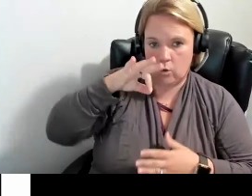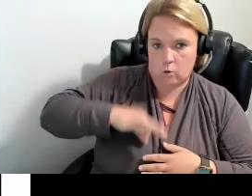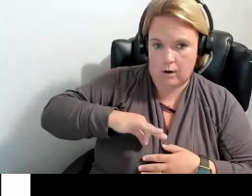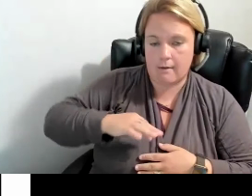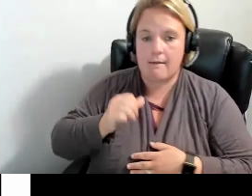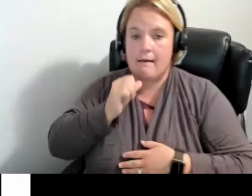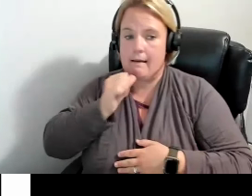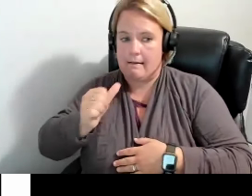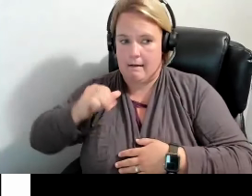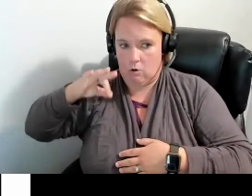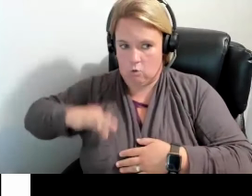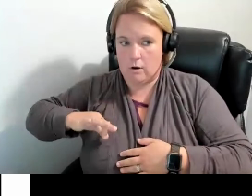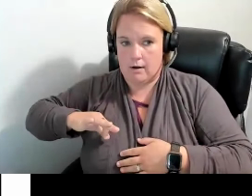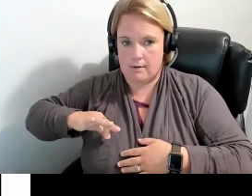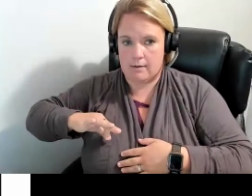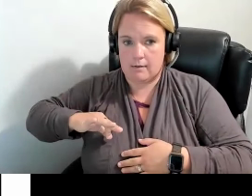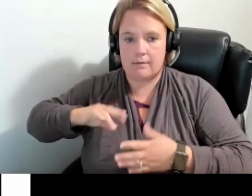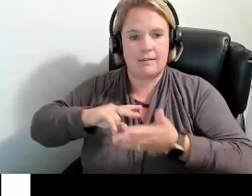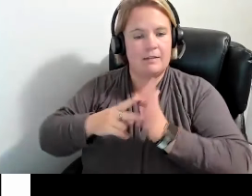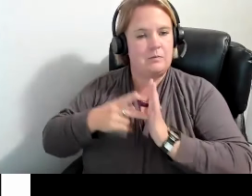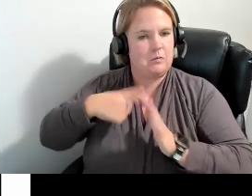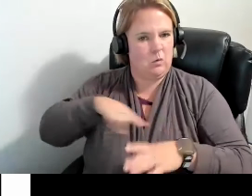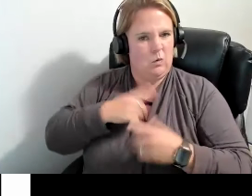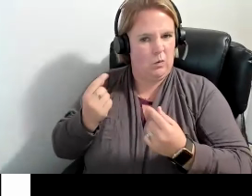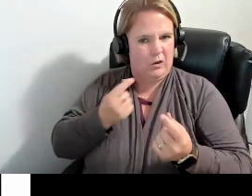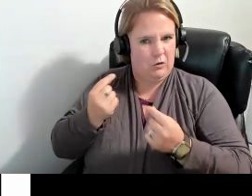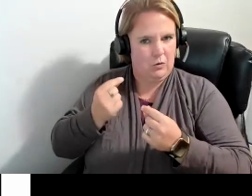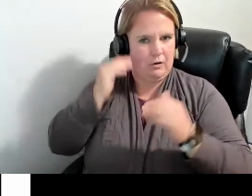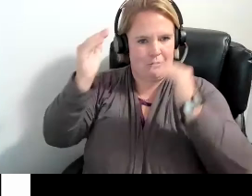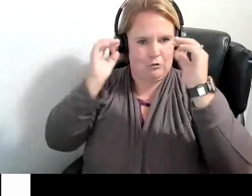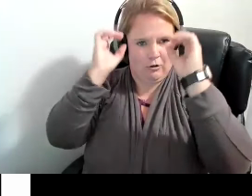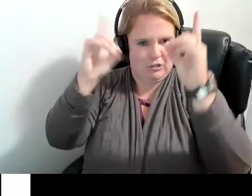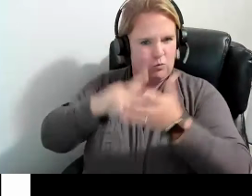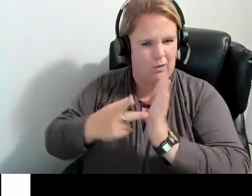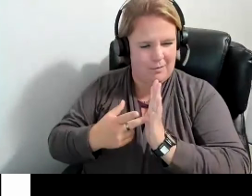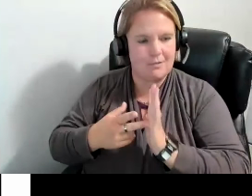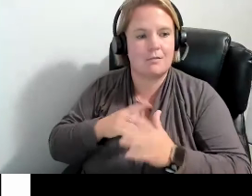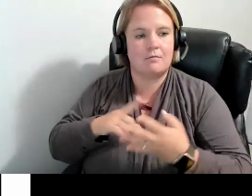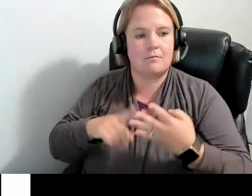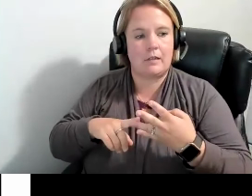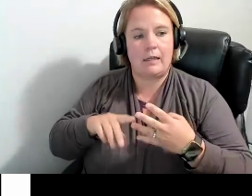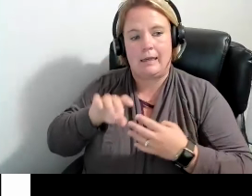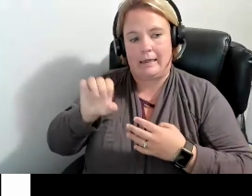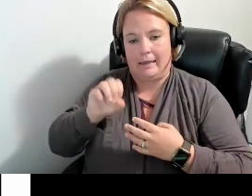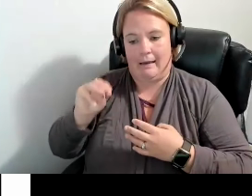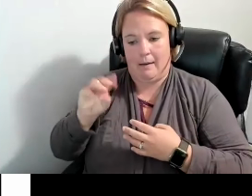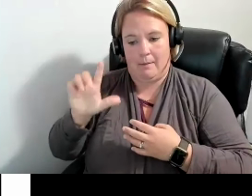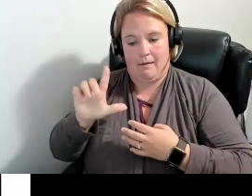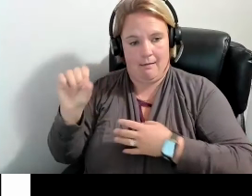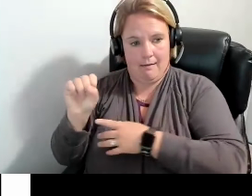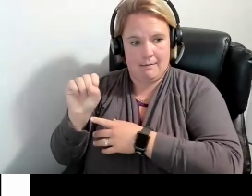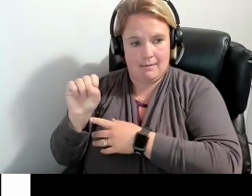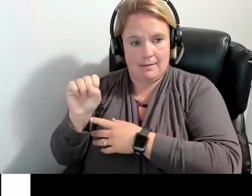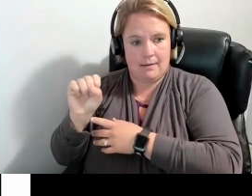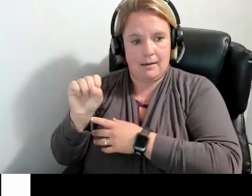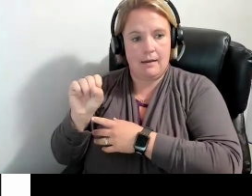classes. That's a lot of where we live and the work that we do in adult education. Talking about EMLS, the